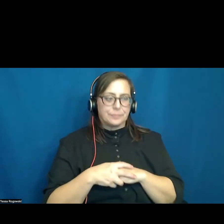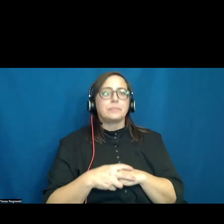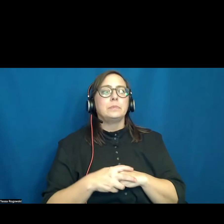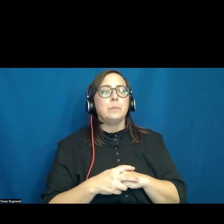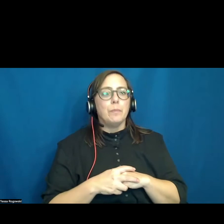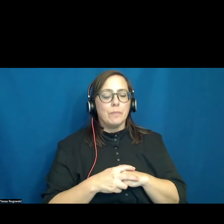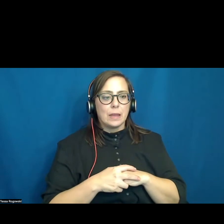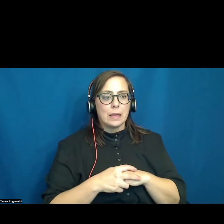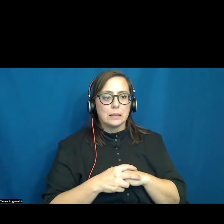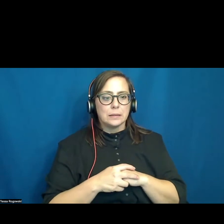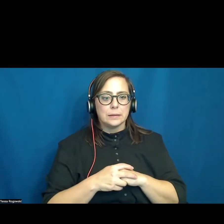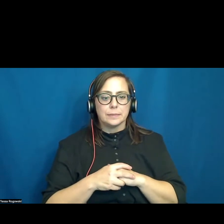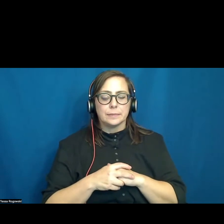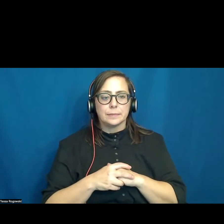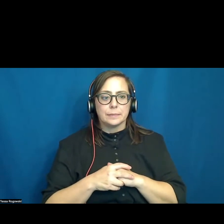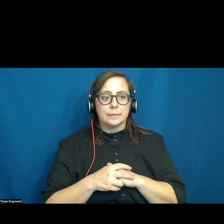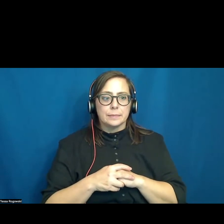So